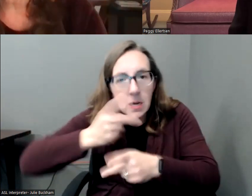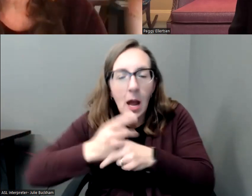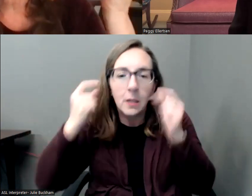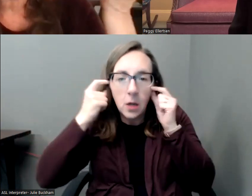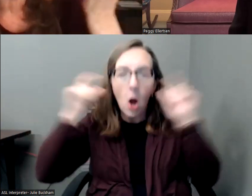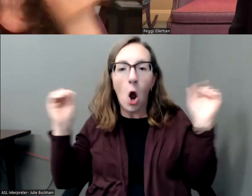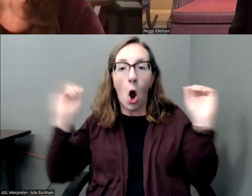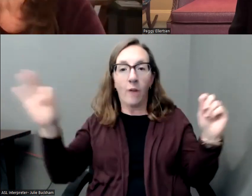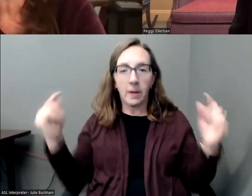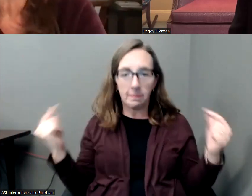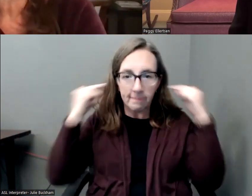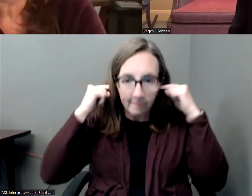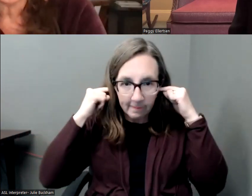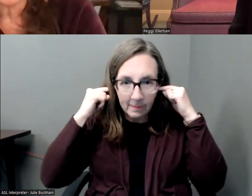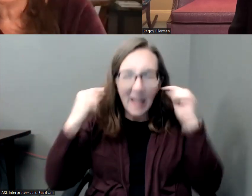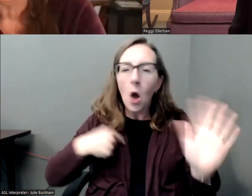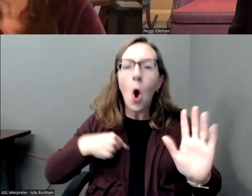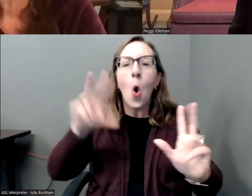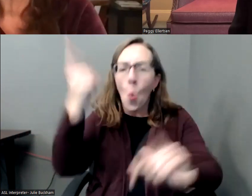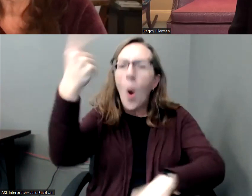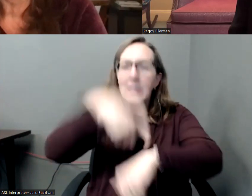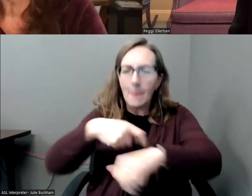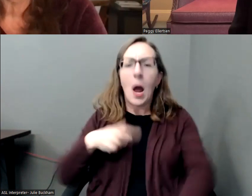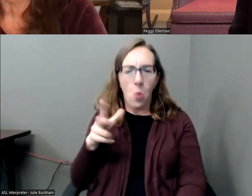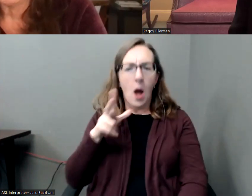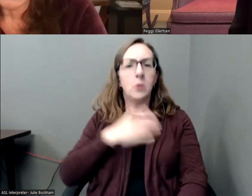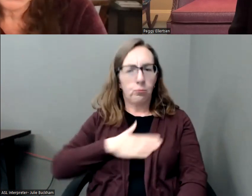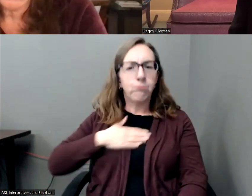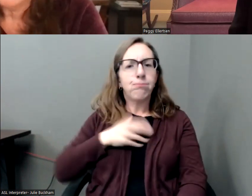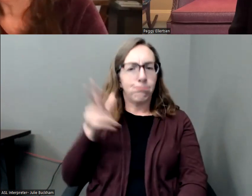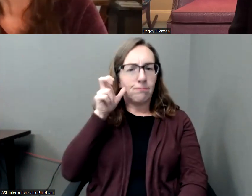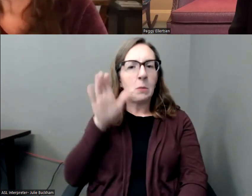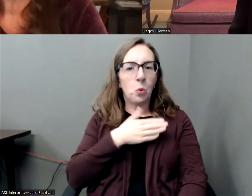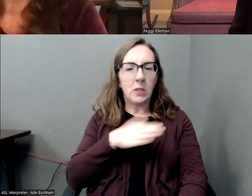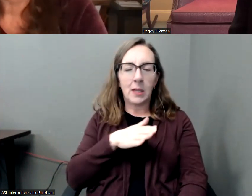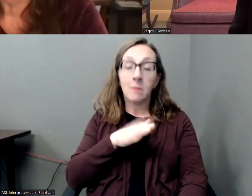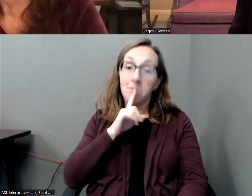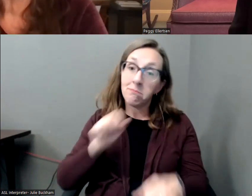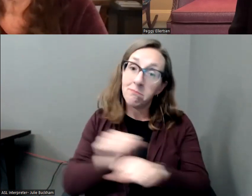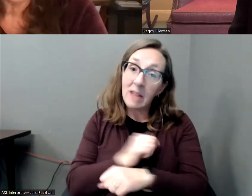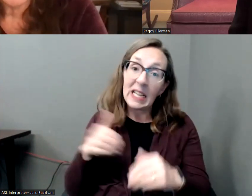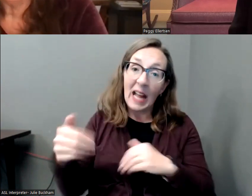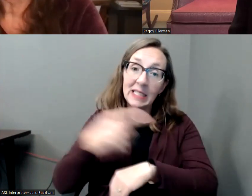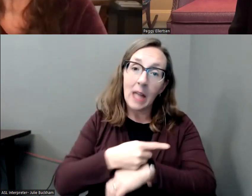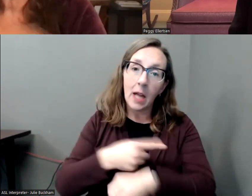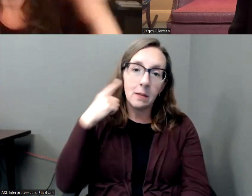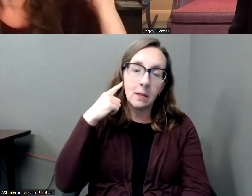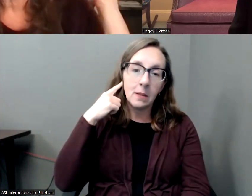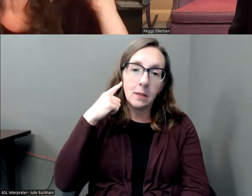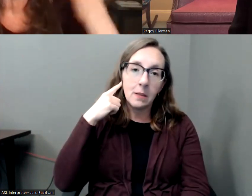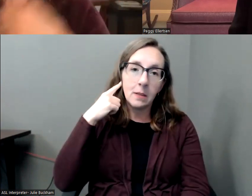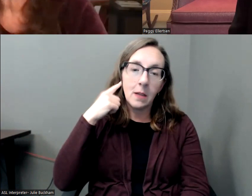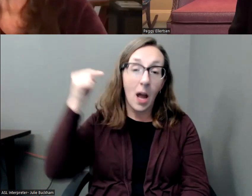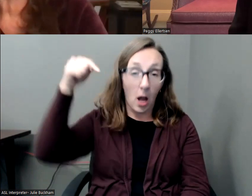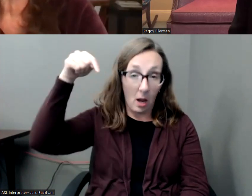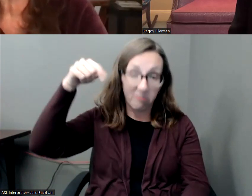for that night, I'm just going to listen to the music. Sure enough, the next day, my hearing had gone down. My tinnitus,